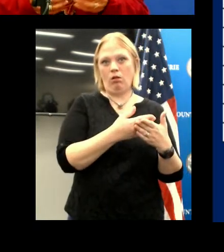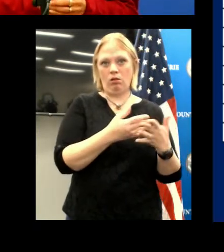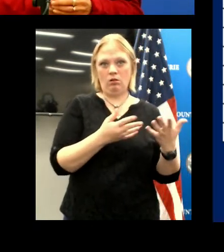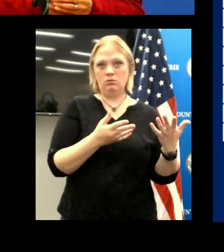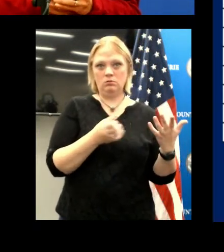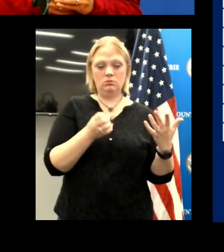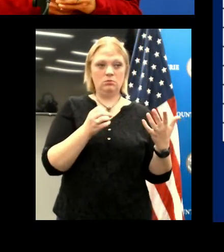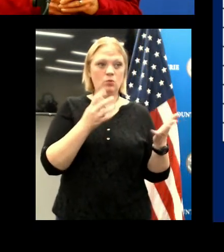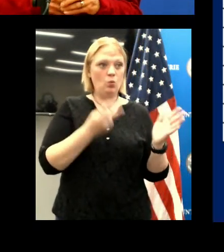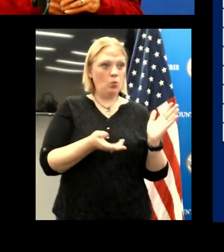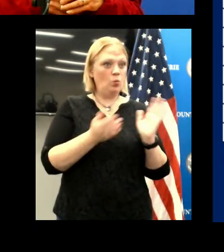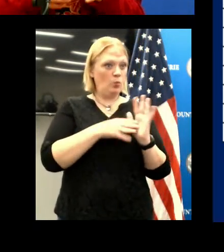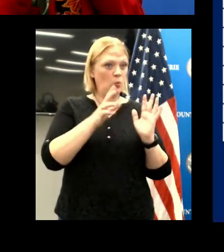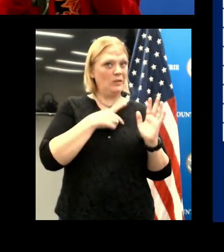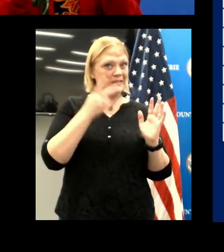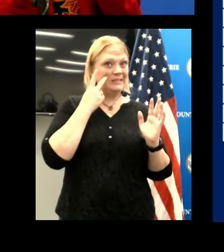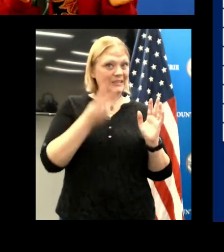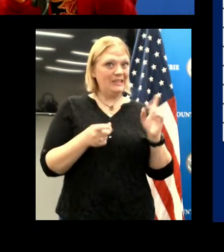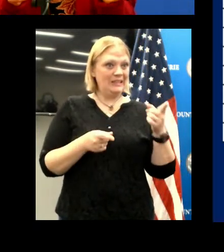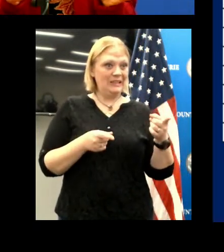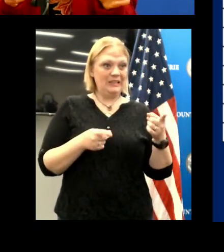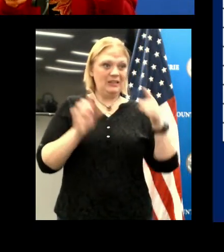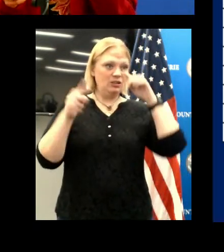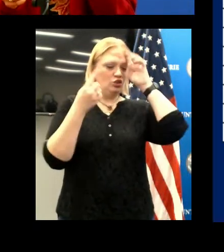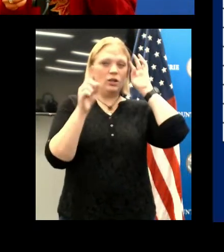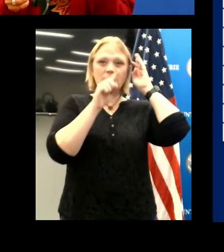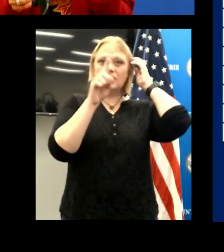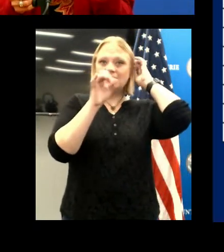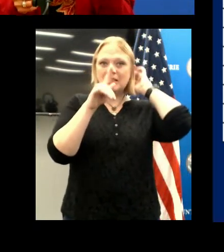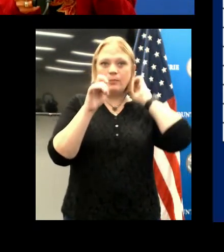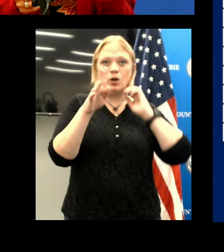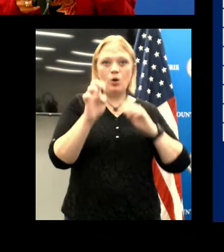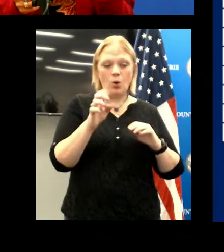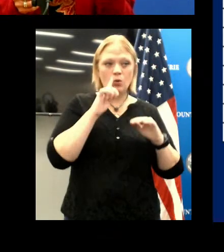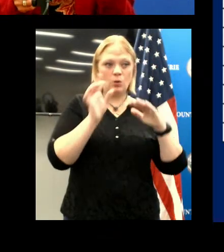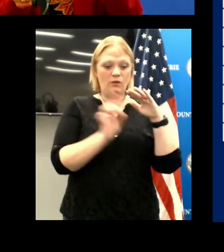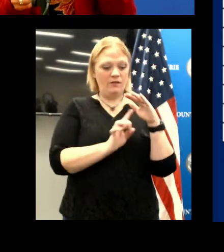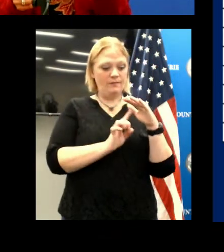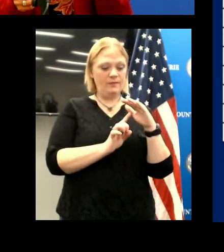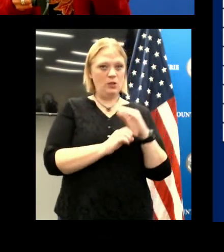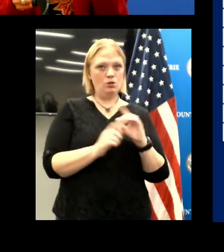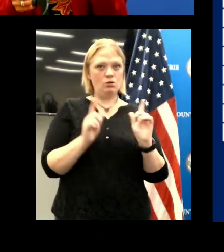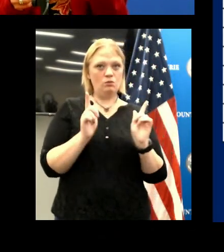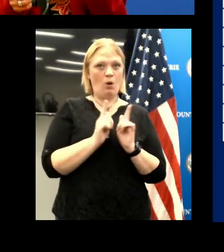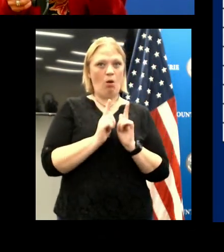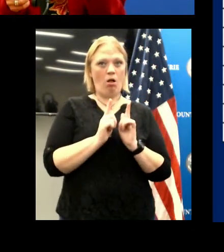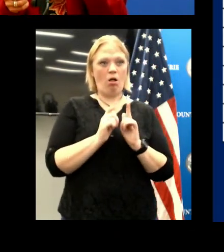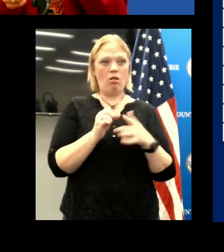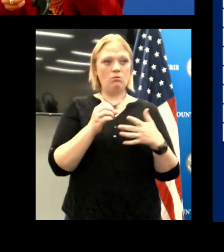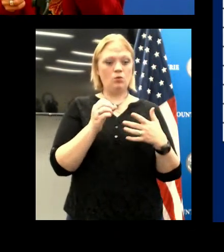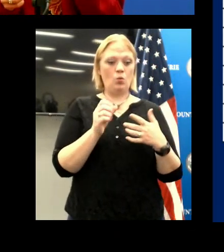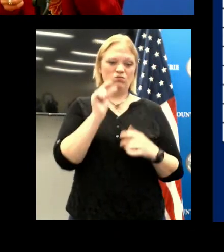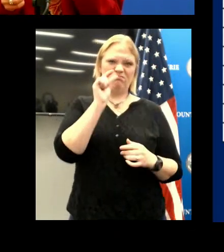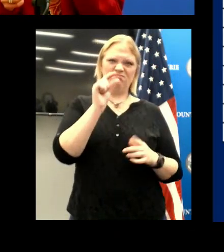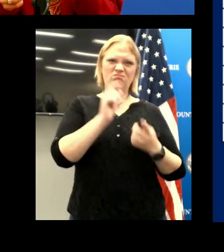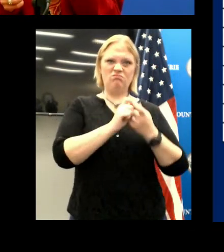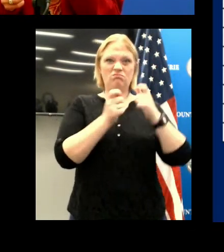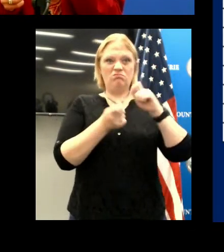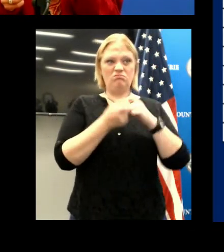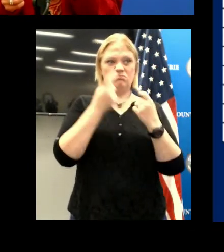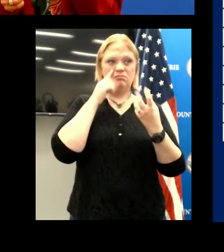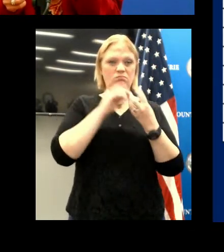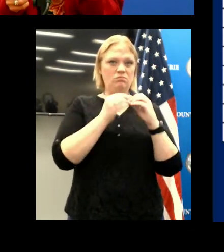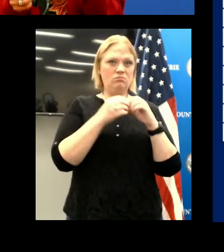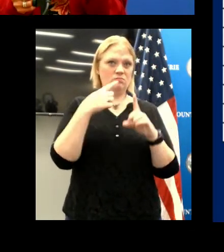see that these are just zip codes, so the denominator is very small. So just a small change in the number